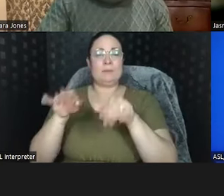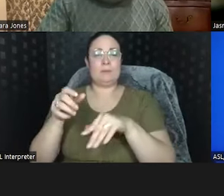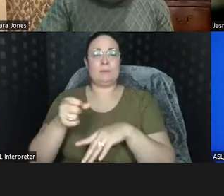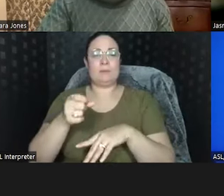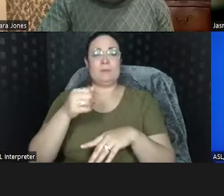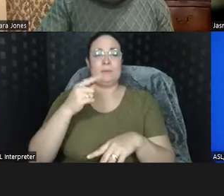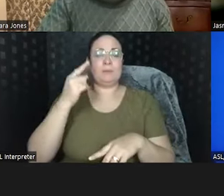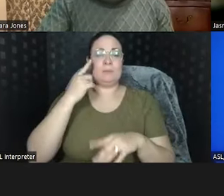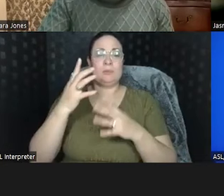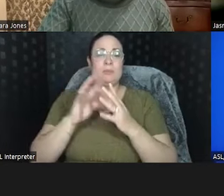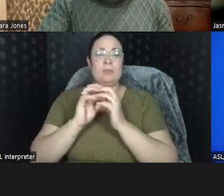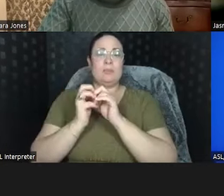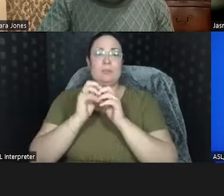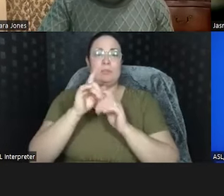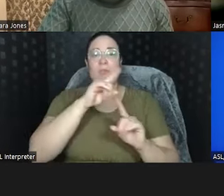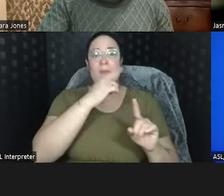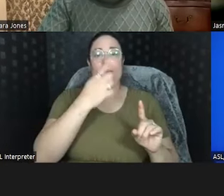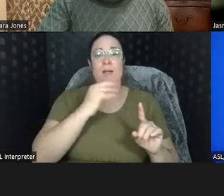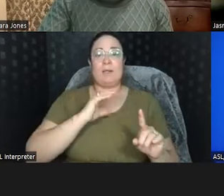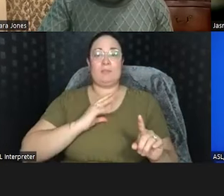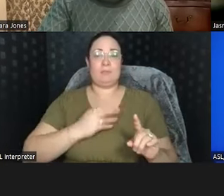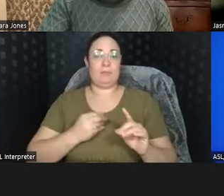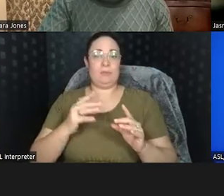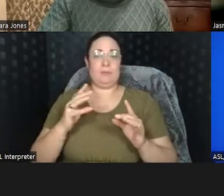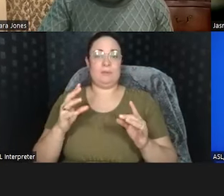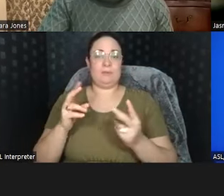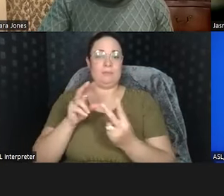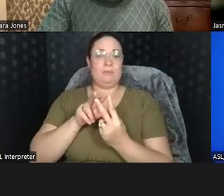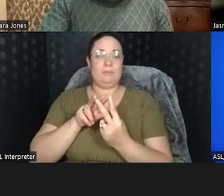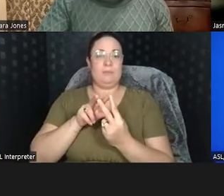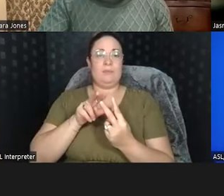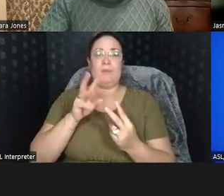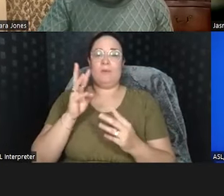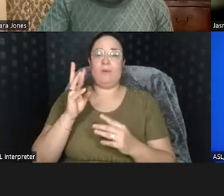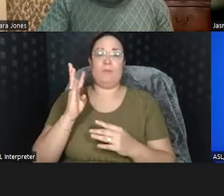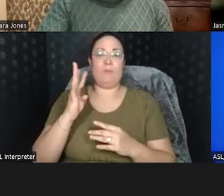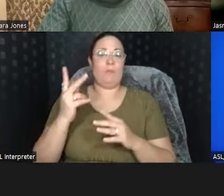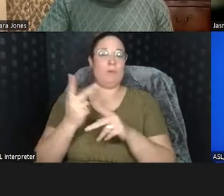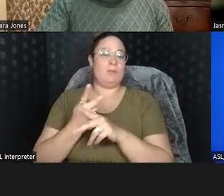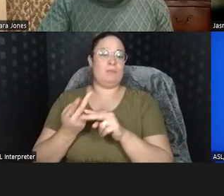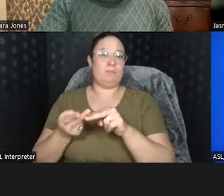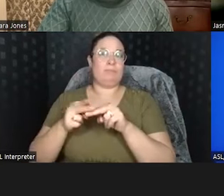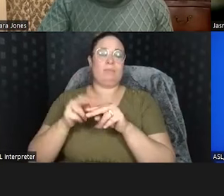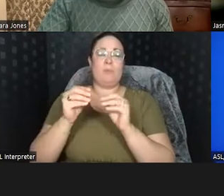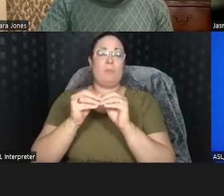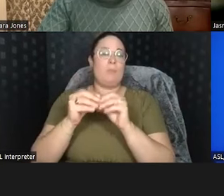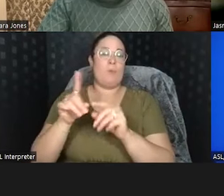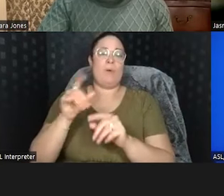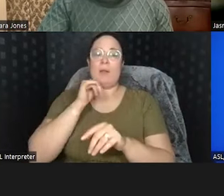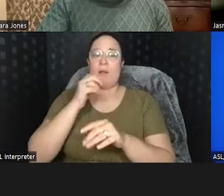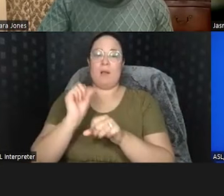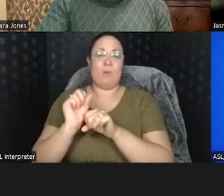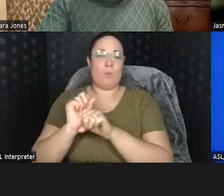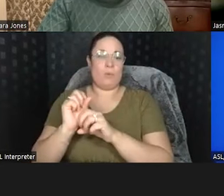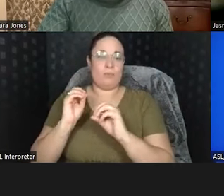put the intersectionality of being Black and trans, Black trans people are 4 times as likely to be unemployed, 5 times as